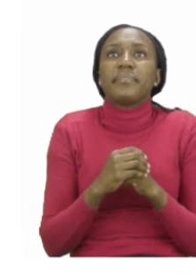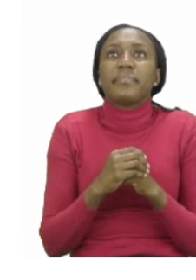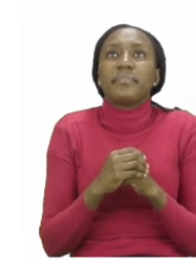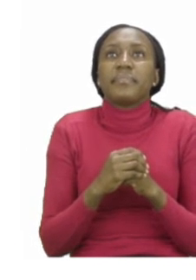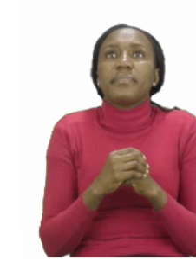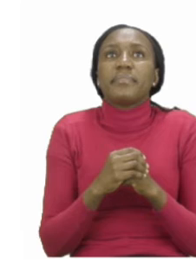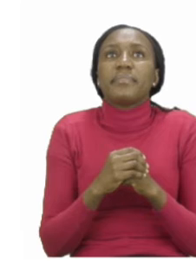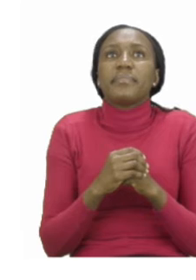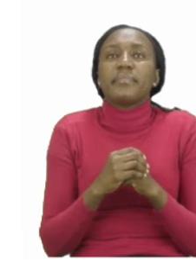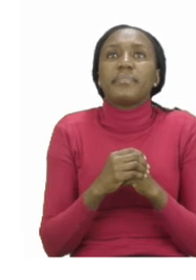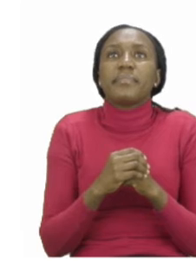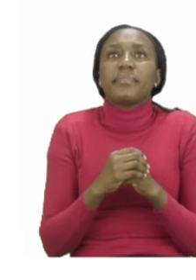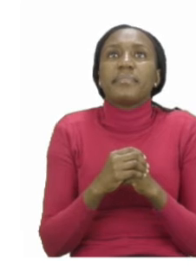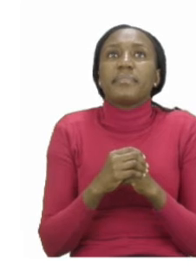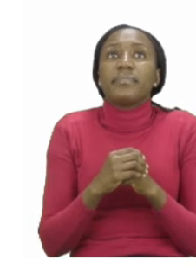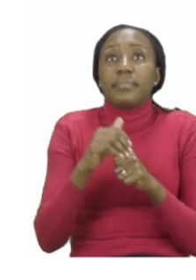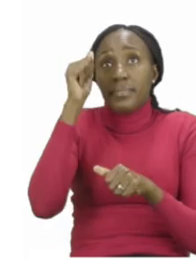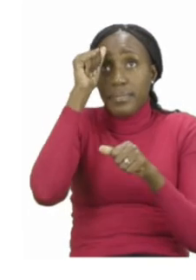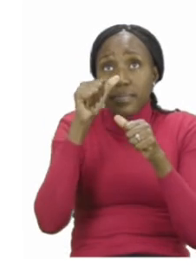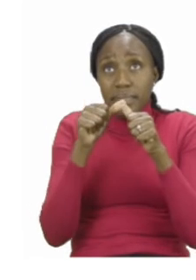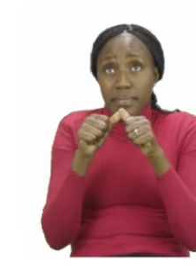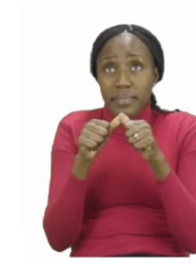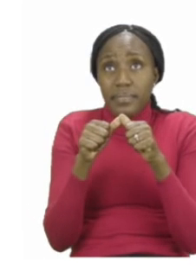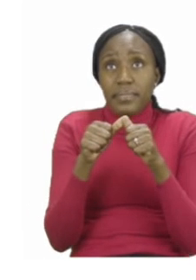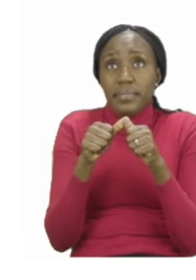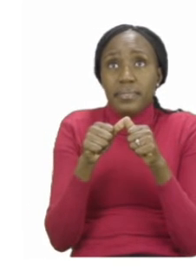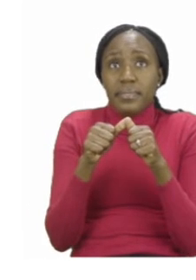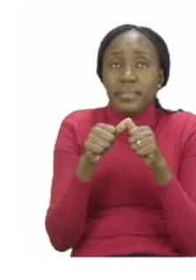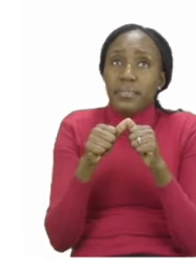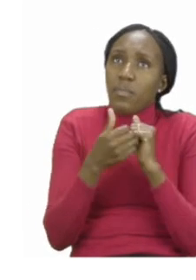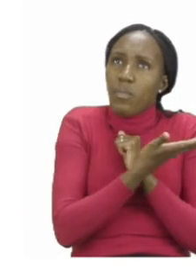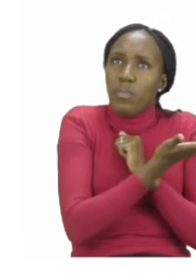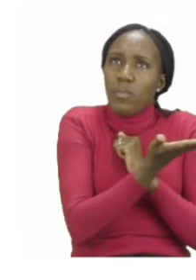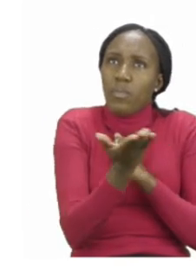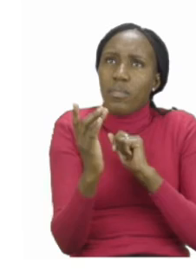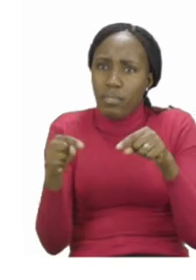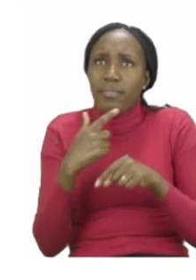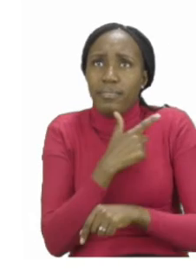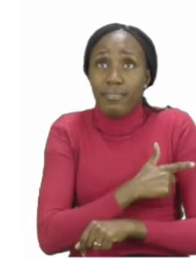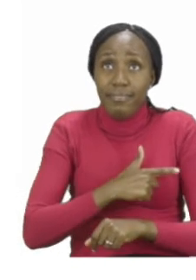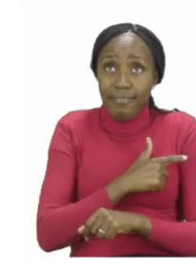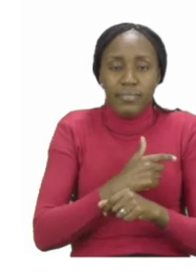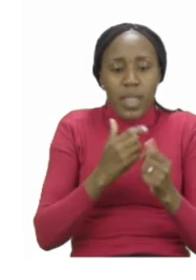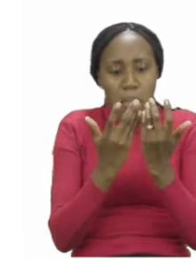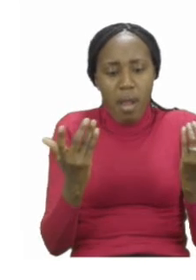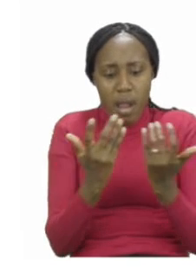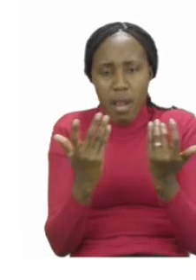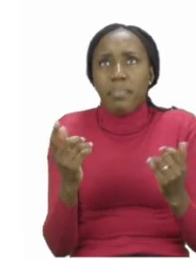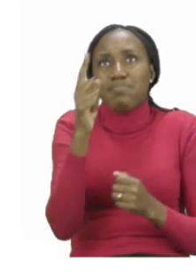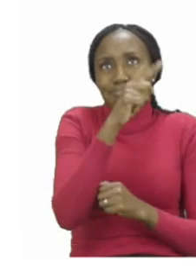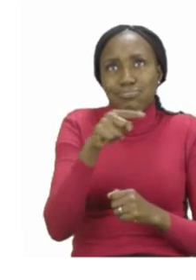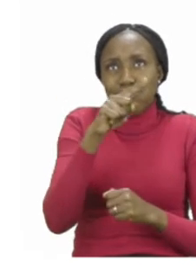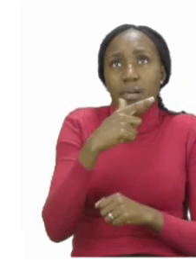non-living things. Remember once again, all the living things you have to circle with green, and